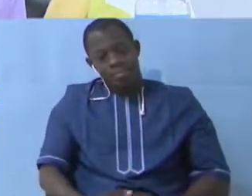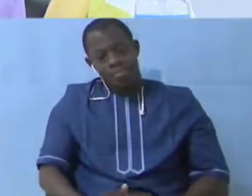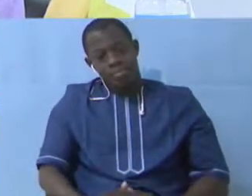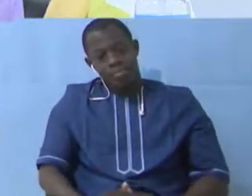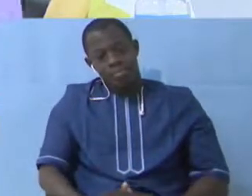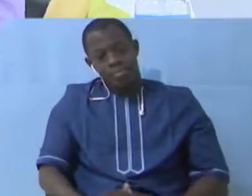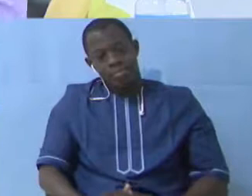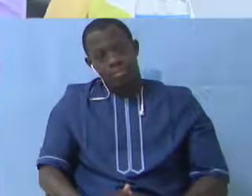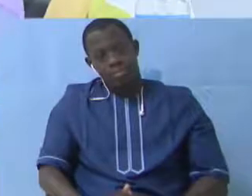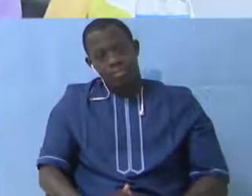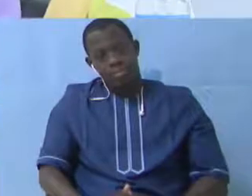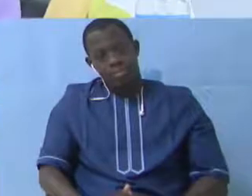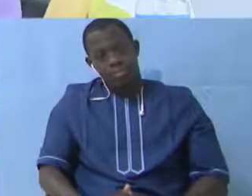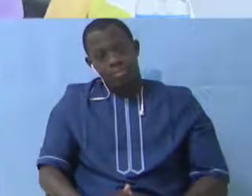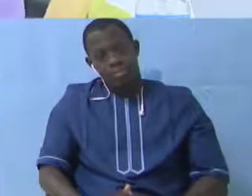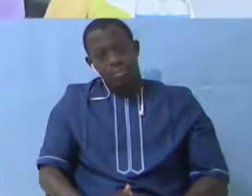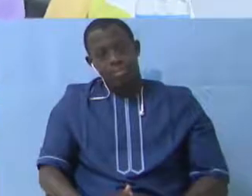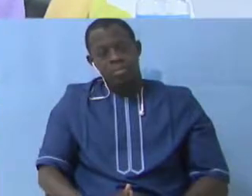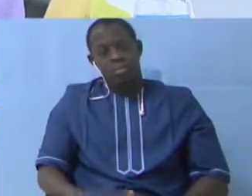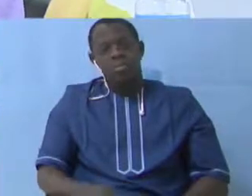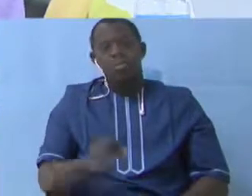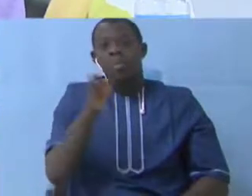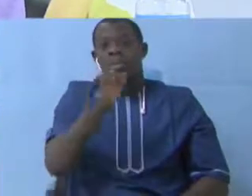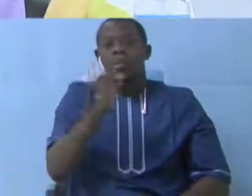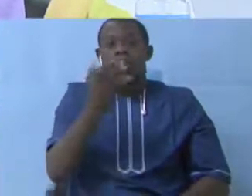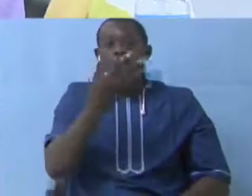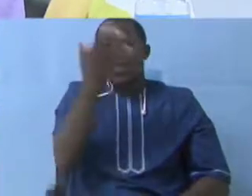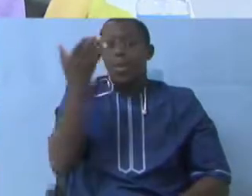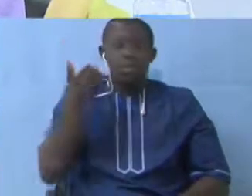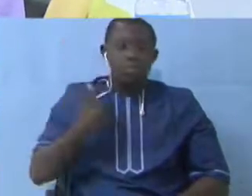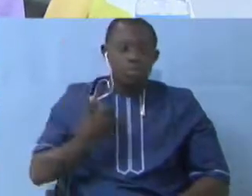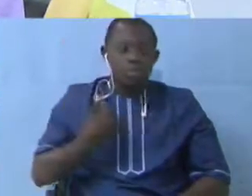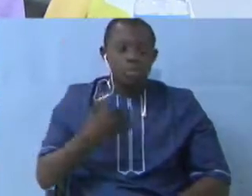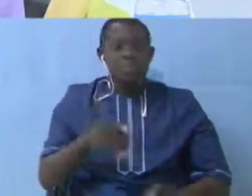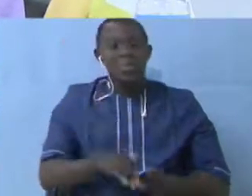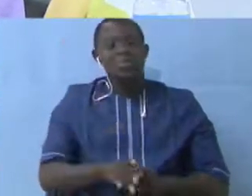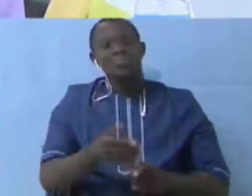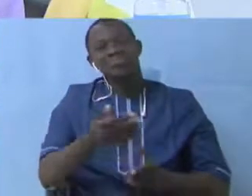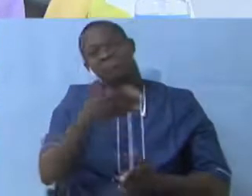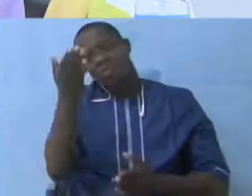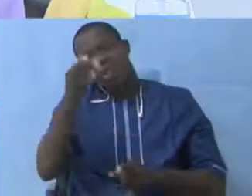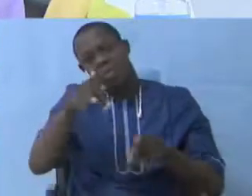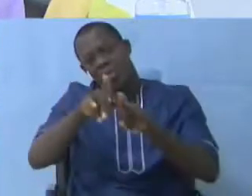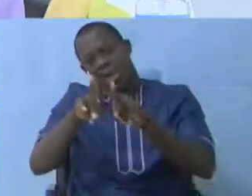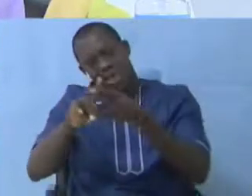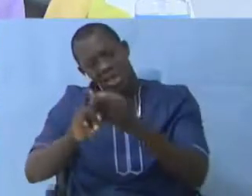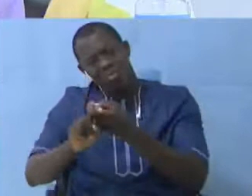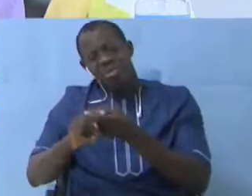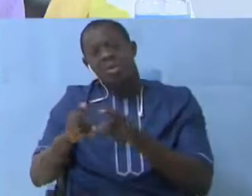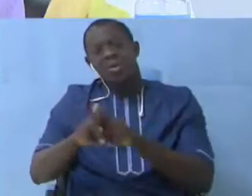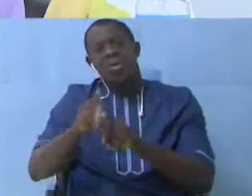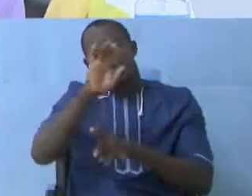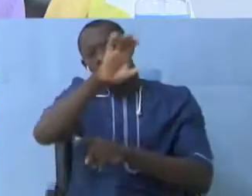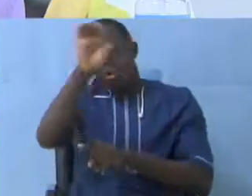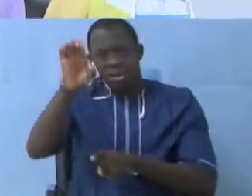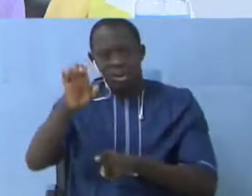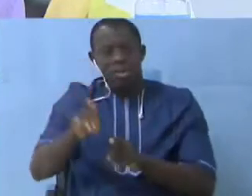And because many partners, diplomats, certain countries, ay wóllare yu bëri ñoo xam ne